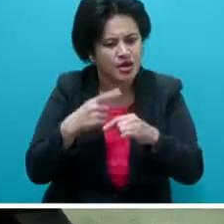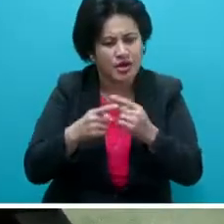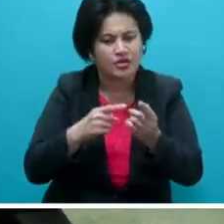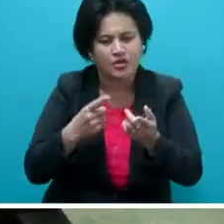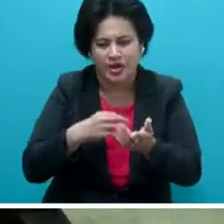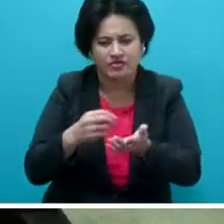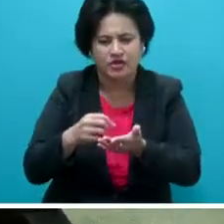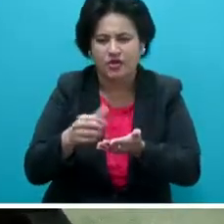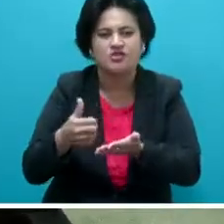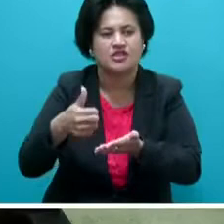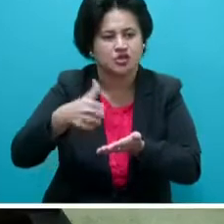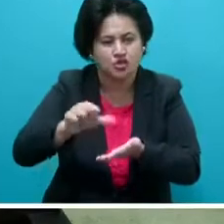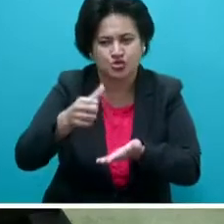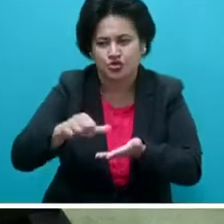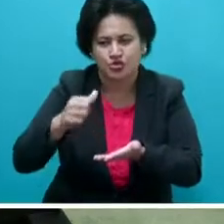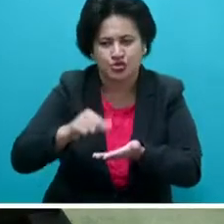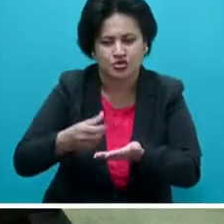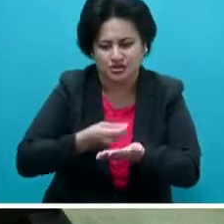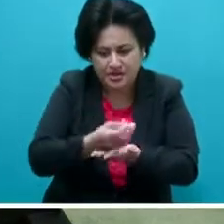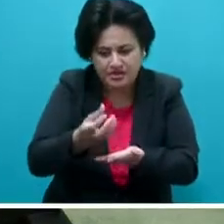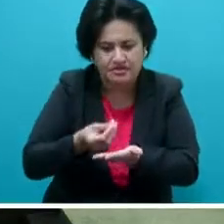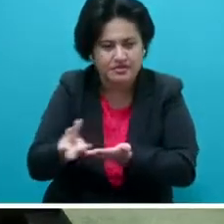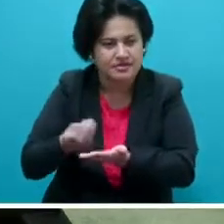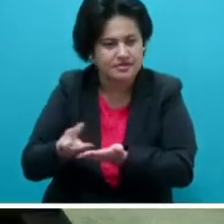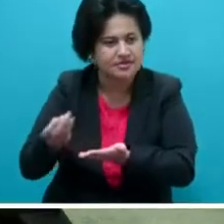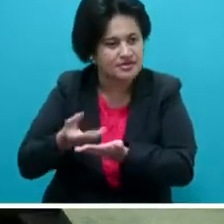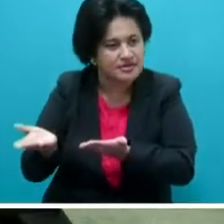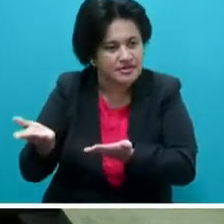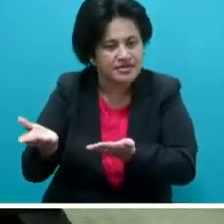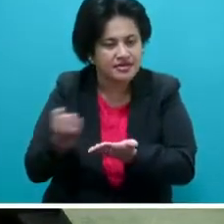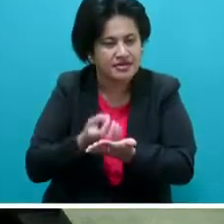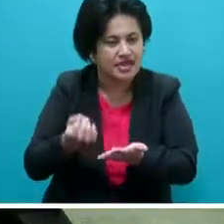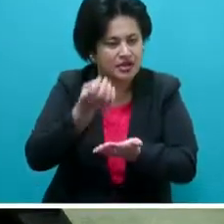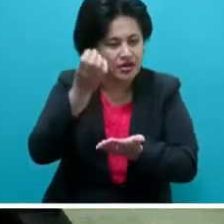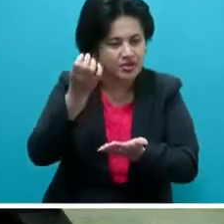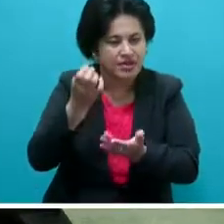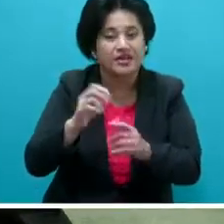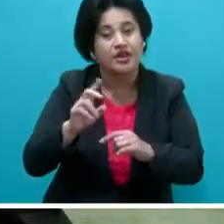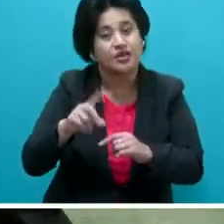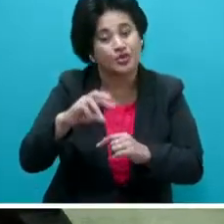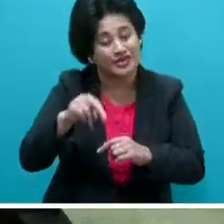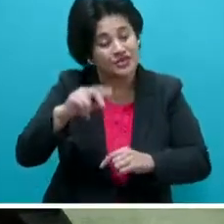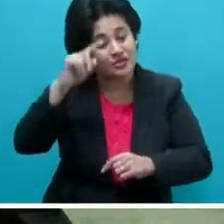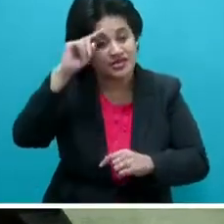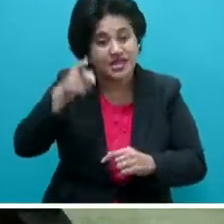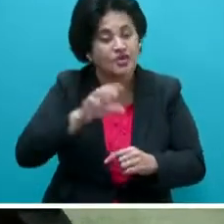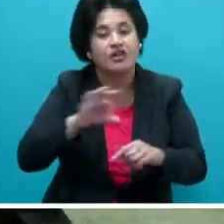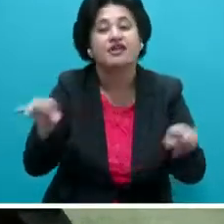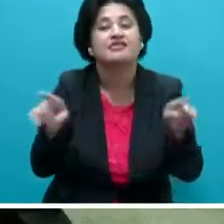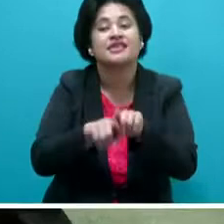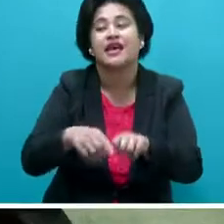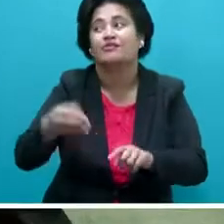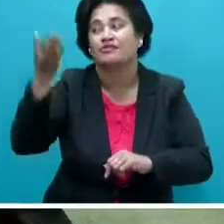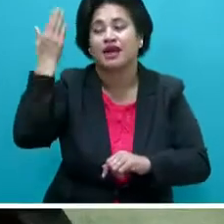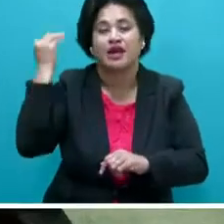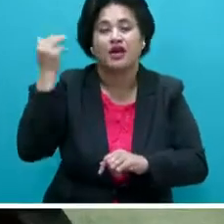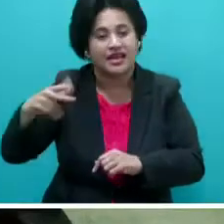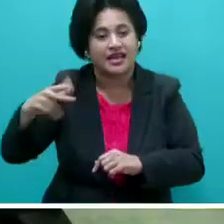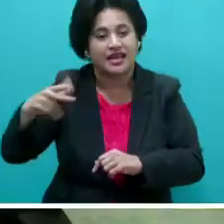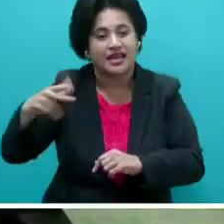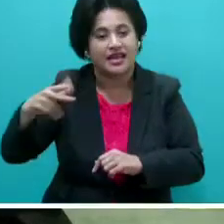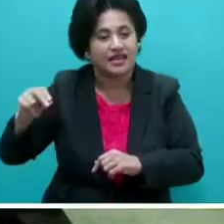Mr. Speaker, sir, they need to understand that we are not the economy of the 1970s and 1980s, where we what we call